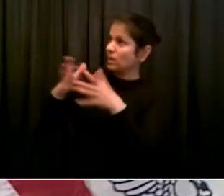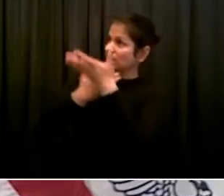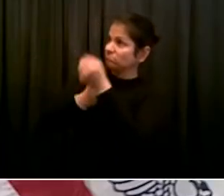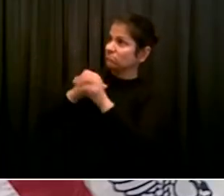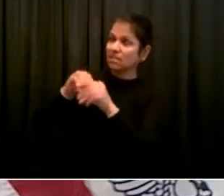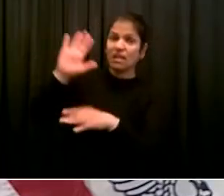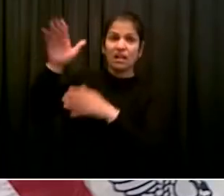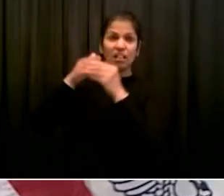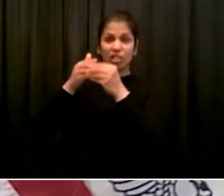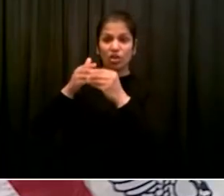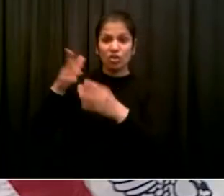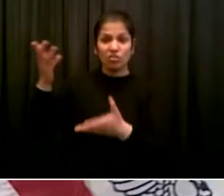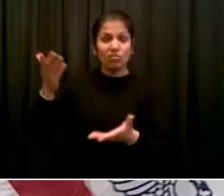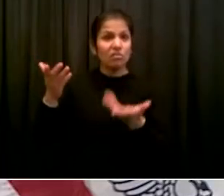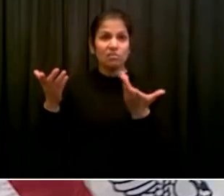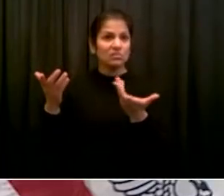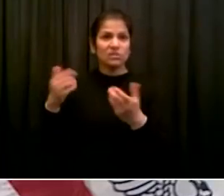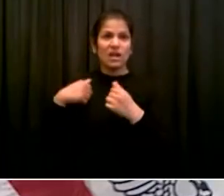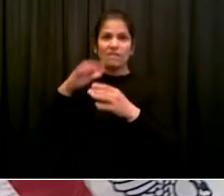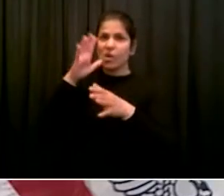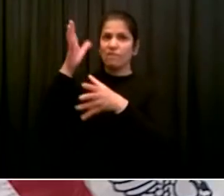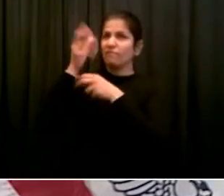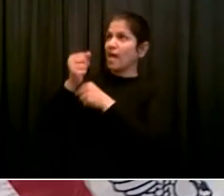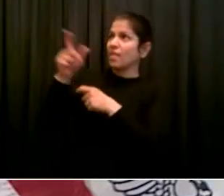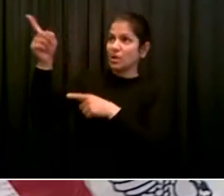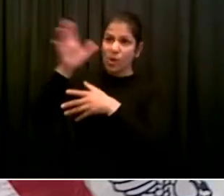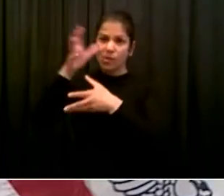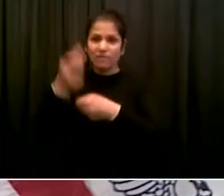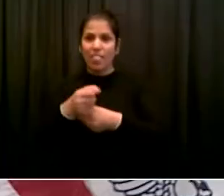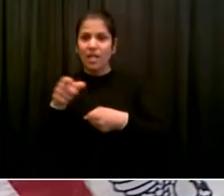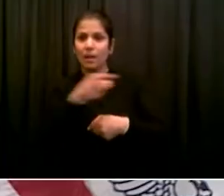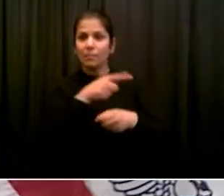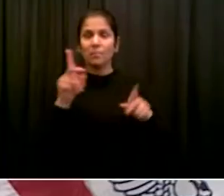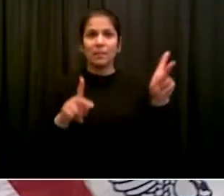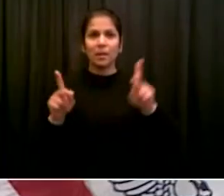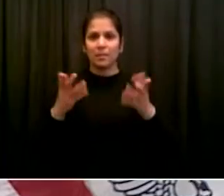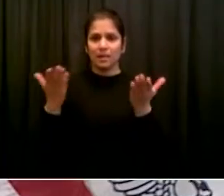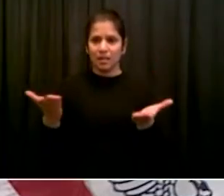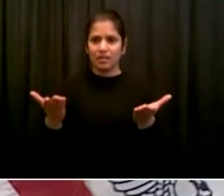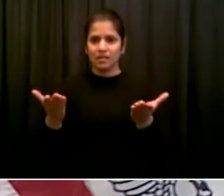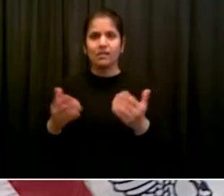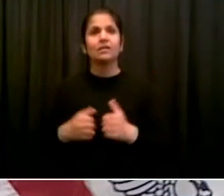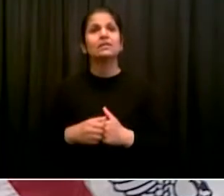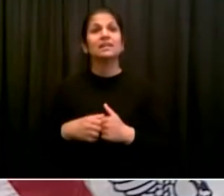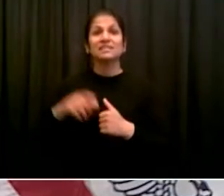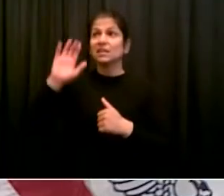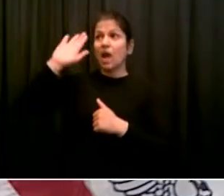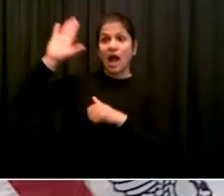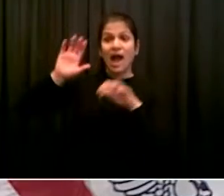people. And unfortunately, this is because of his own actions and the actions that he directed his team to do.